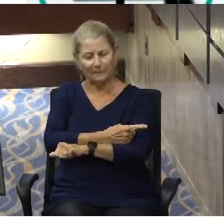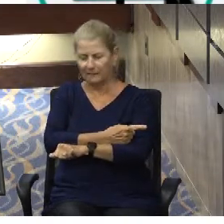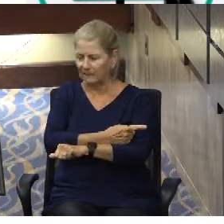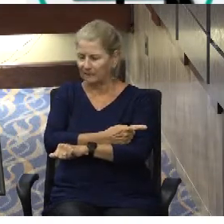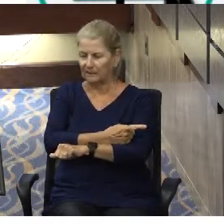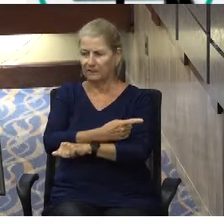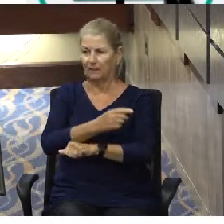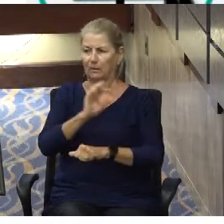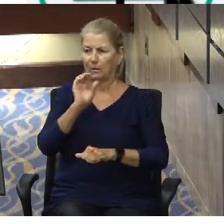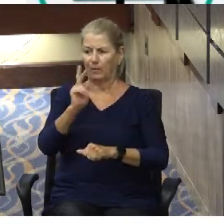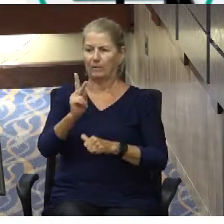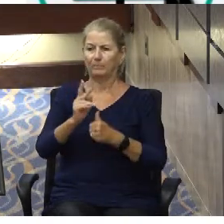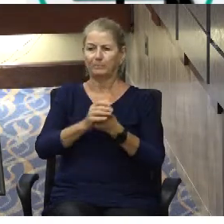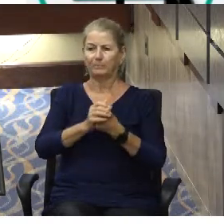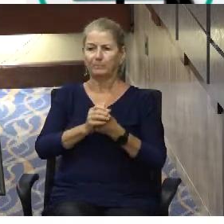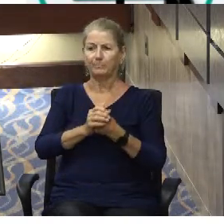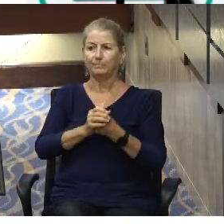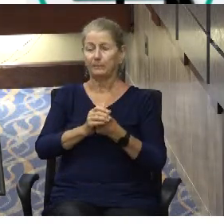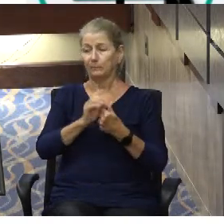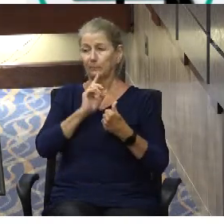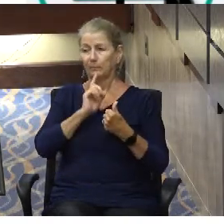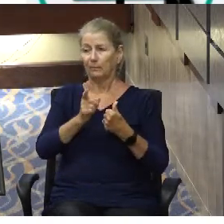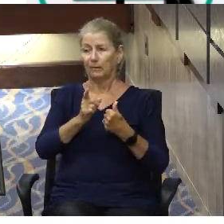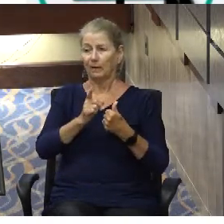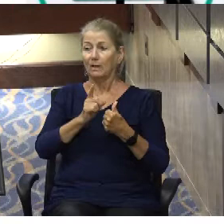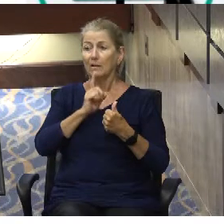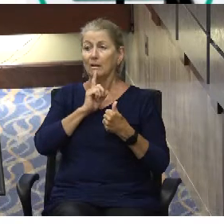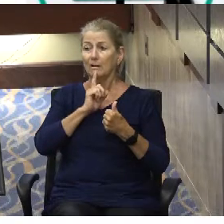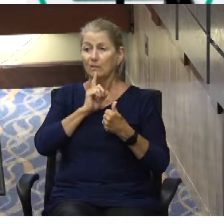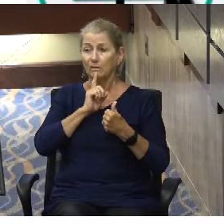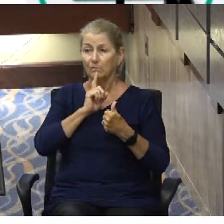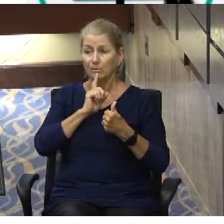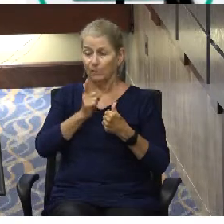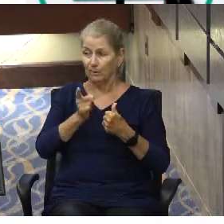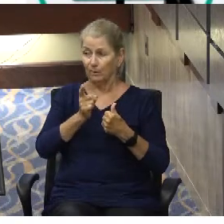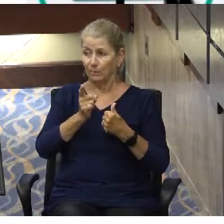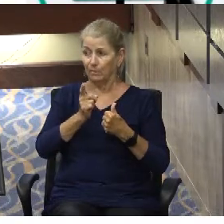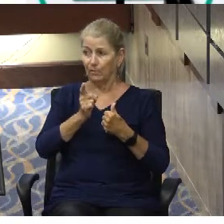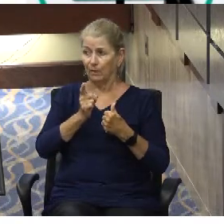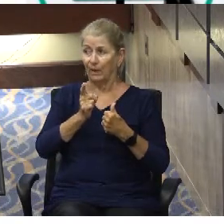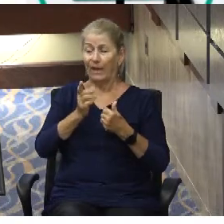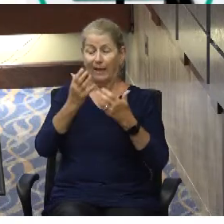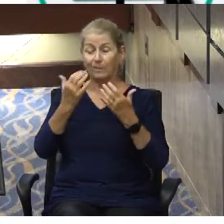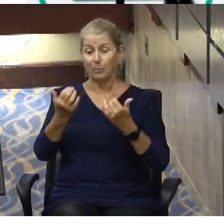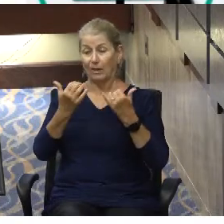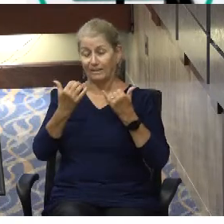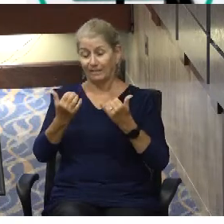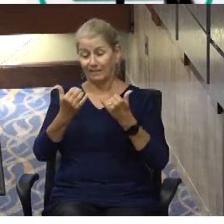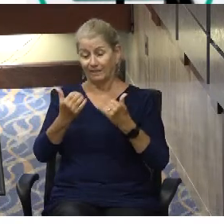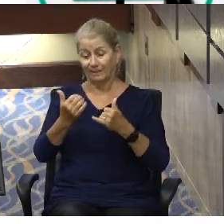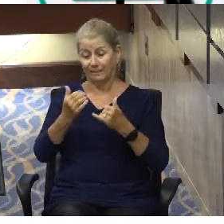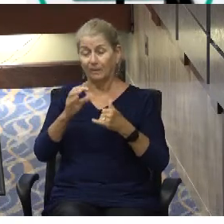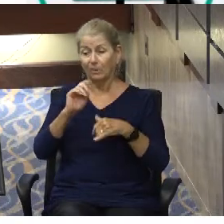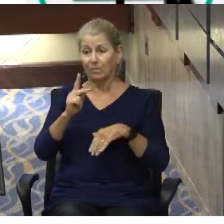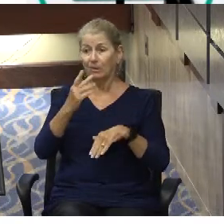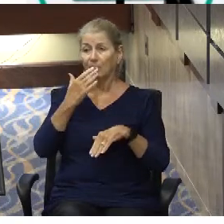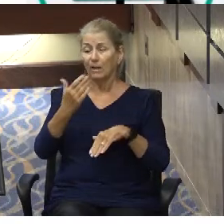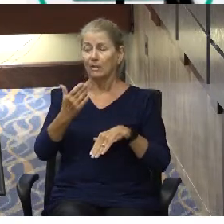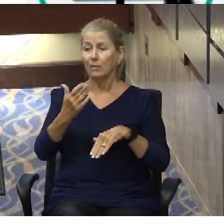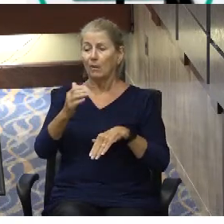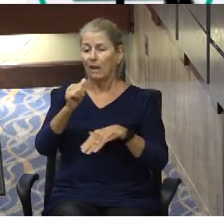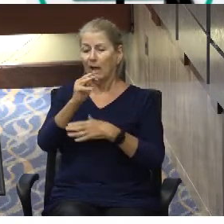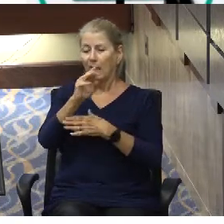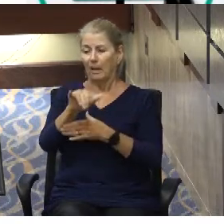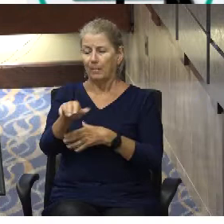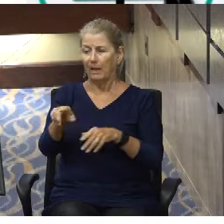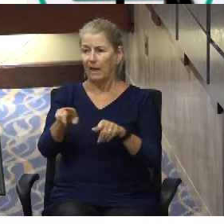Okay. It's truth in presenting. That's good. Thank you. And Amy, just as